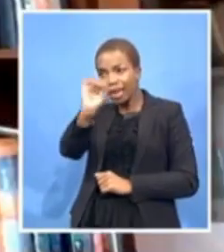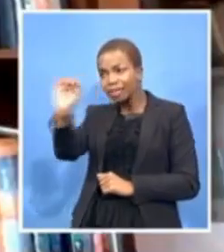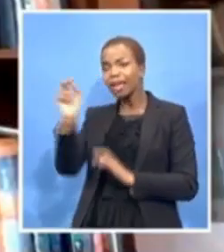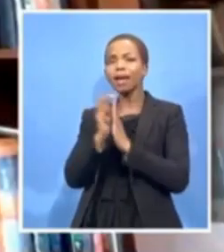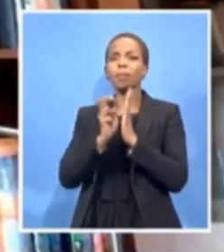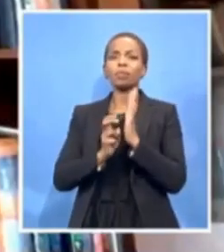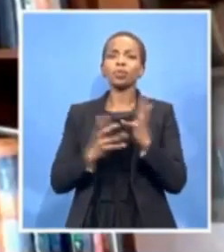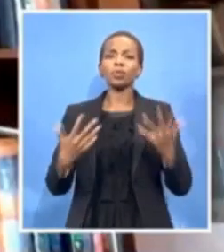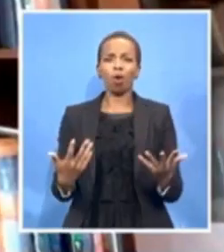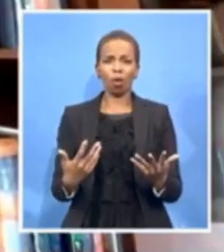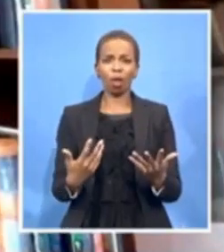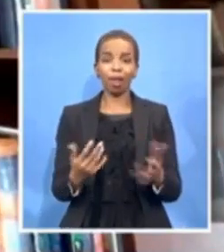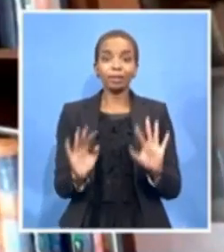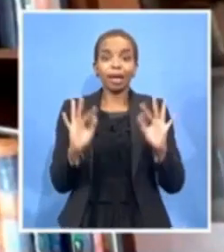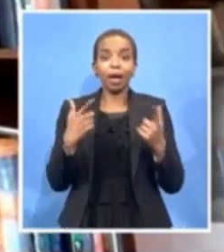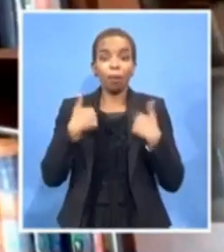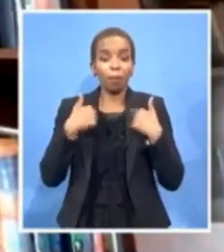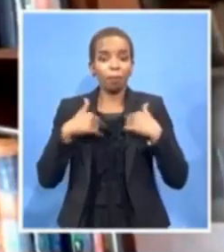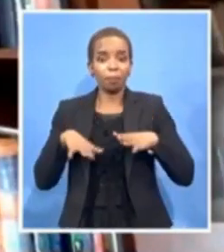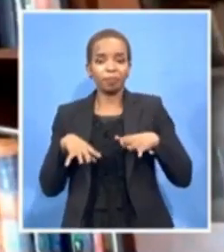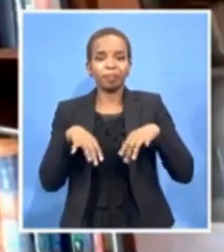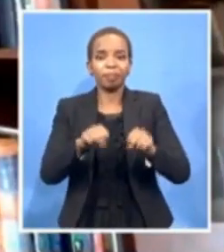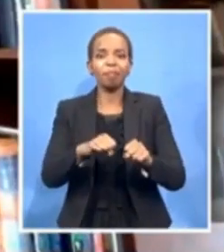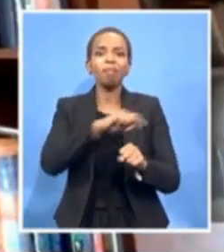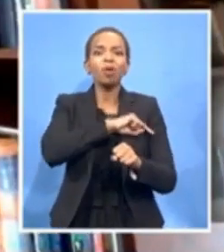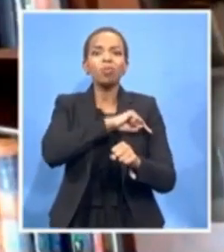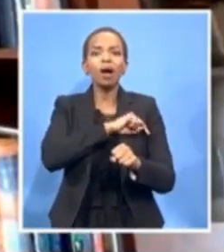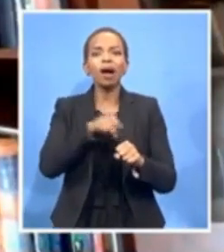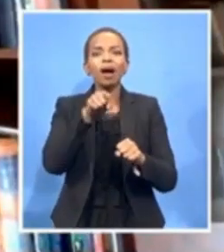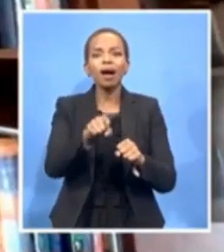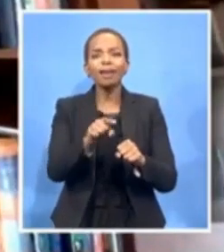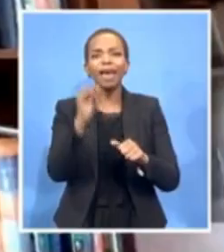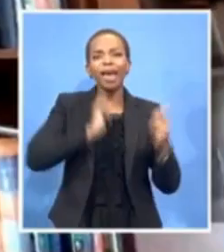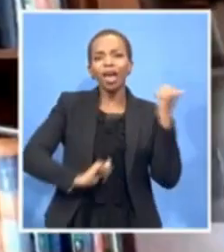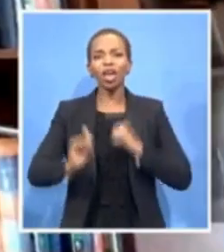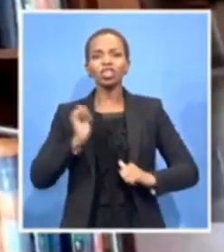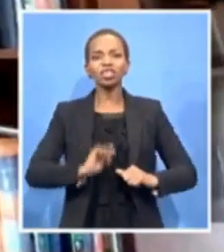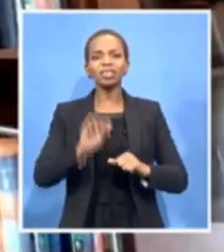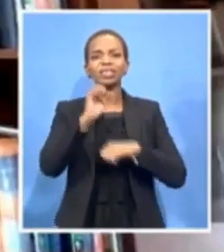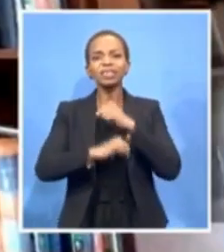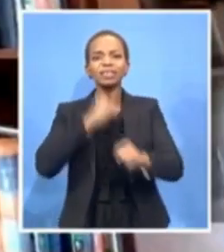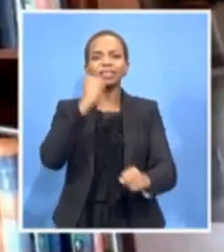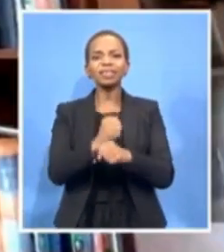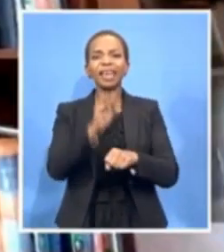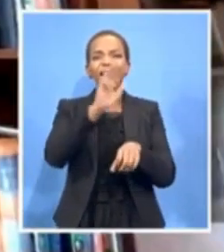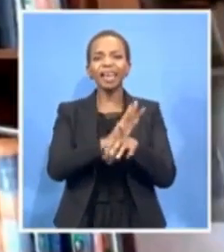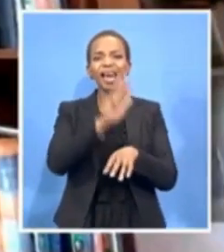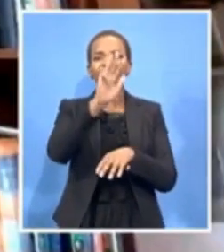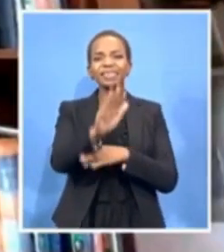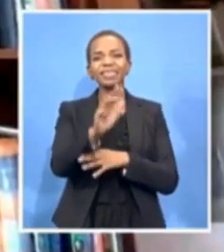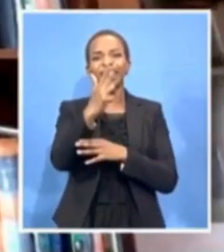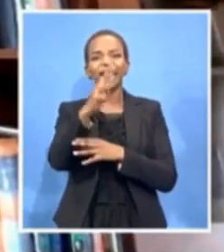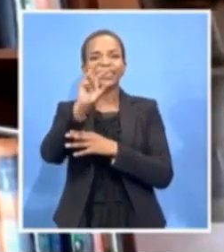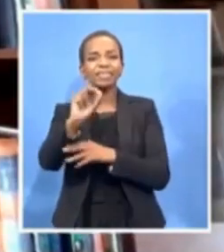the Lagos Plan of Action of 1980 of ensuring that Africa grows as one unit.